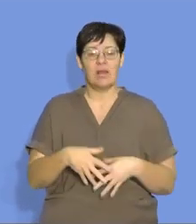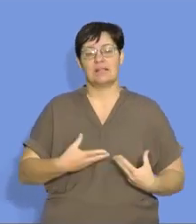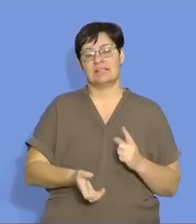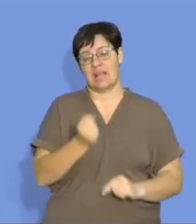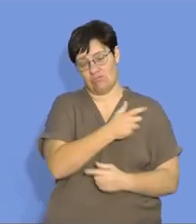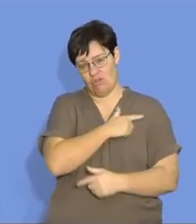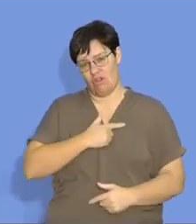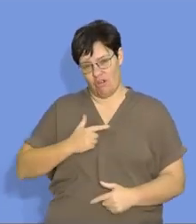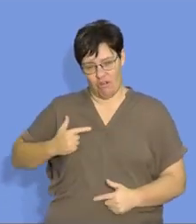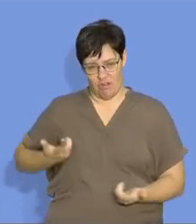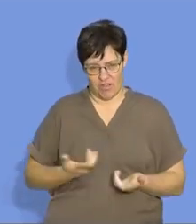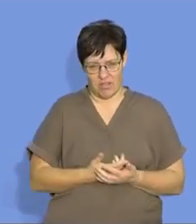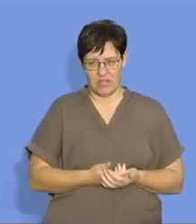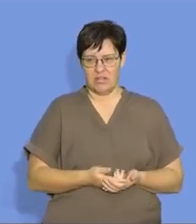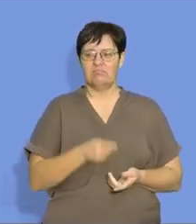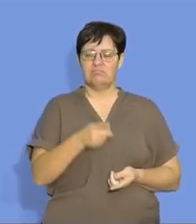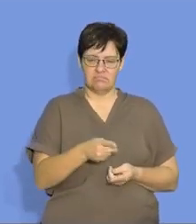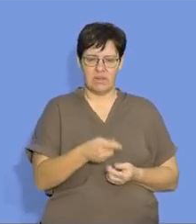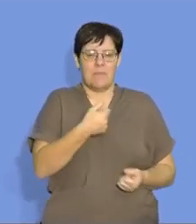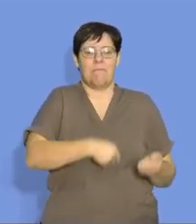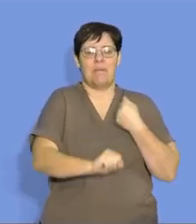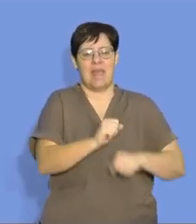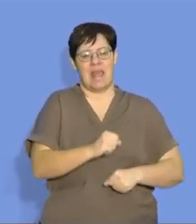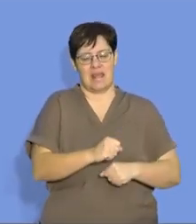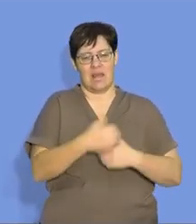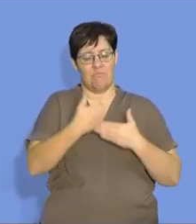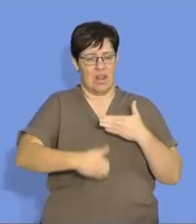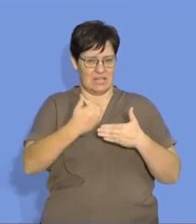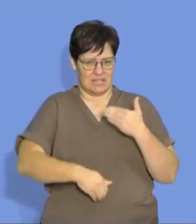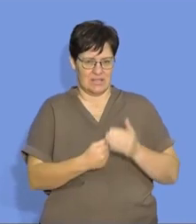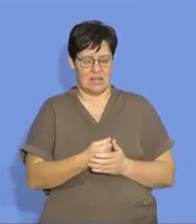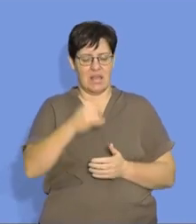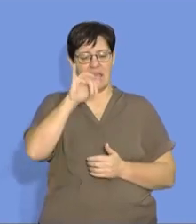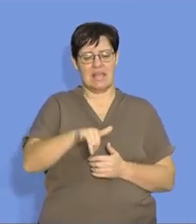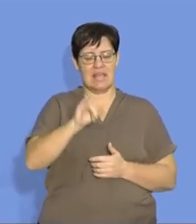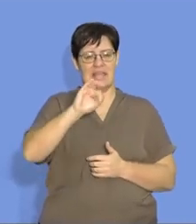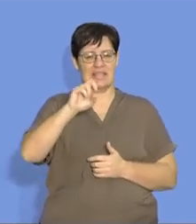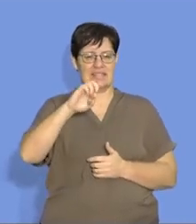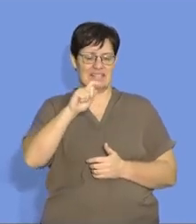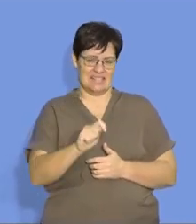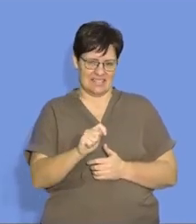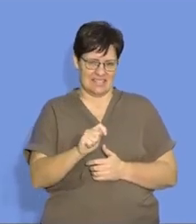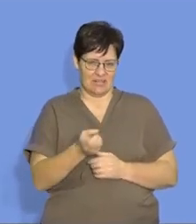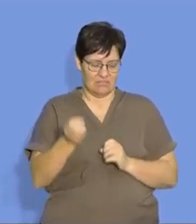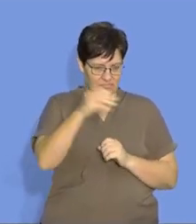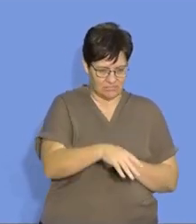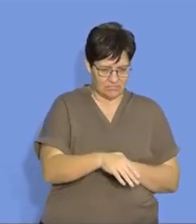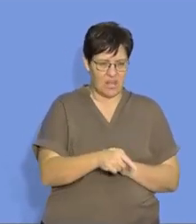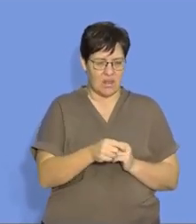longer. And what came to mind is the baking of bread, where we use yeast to